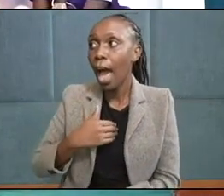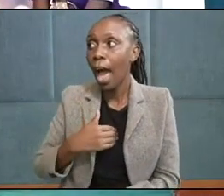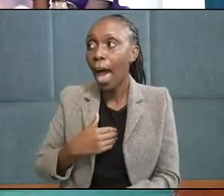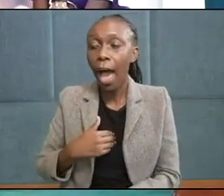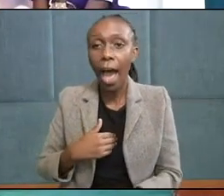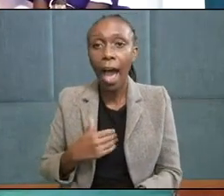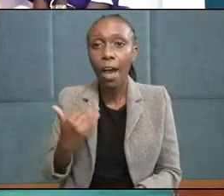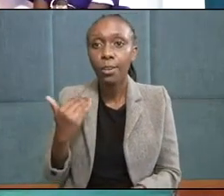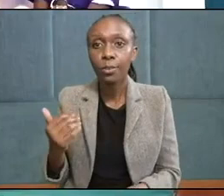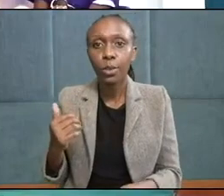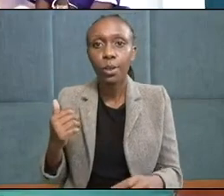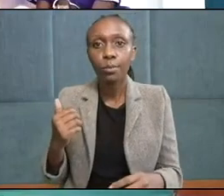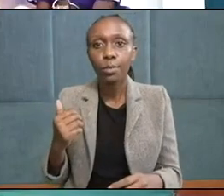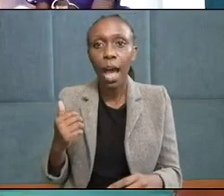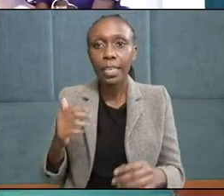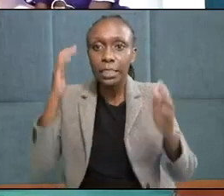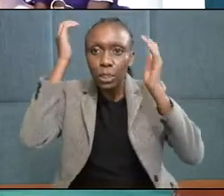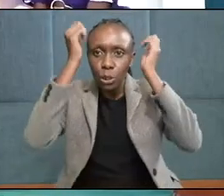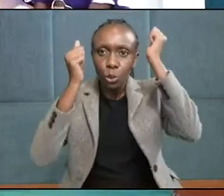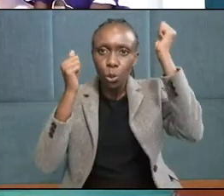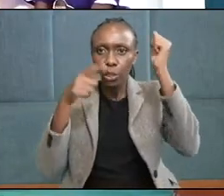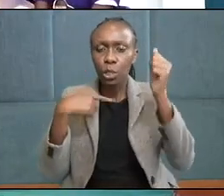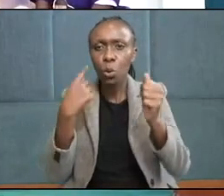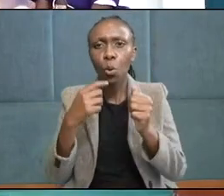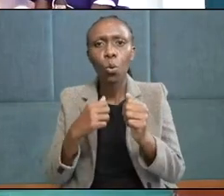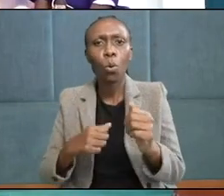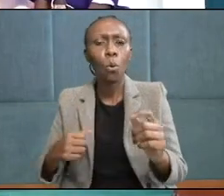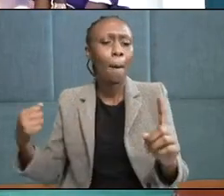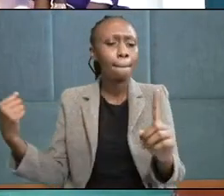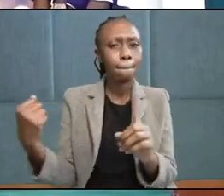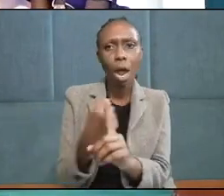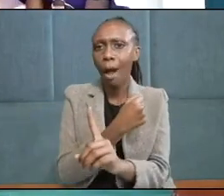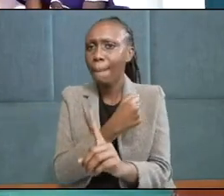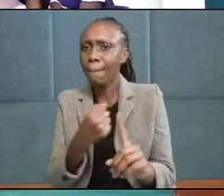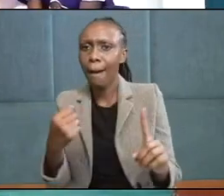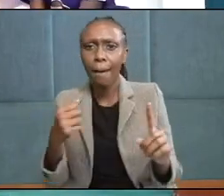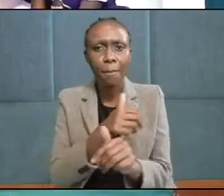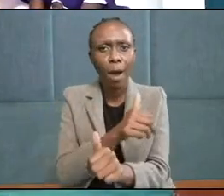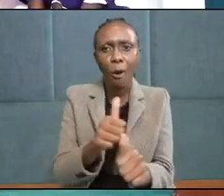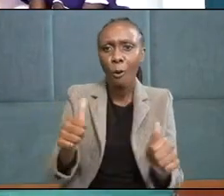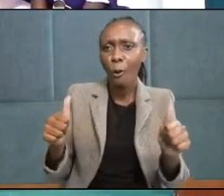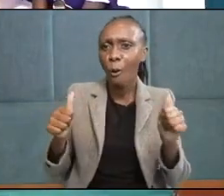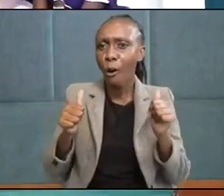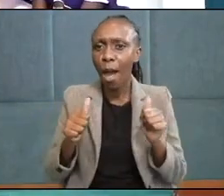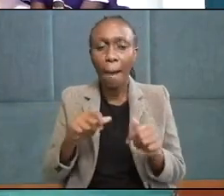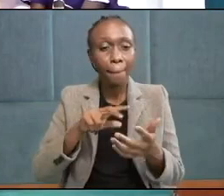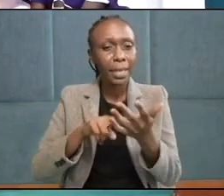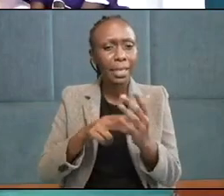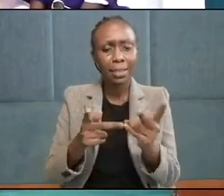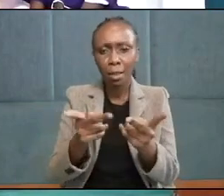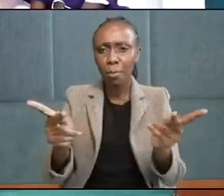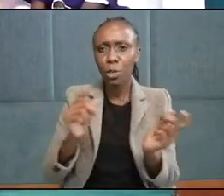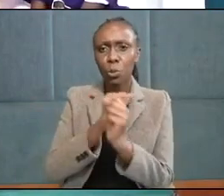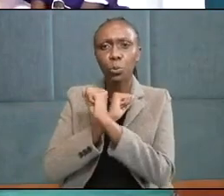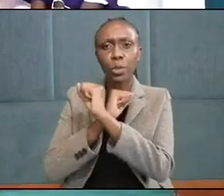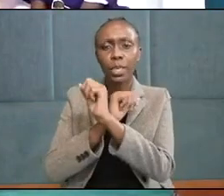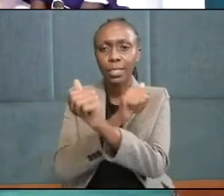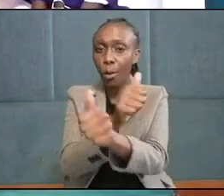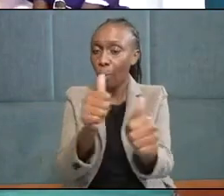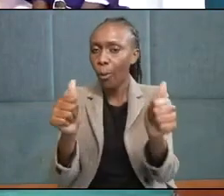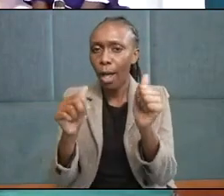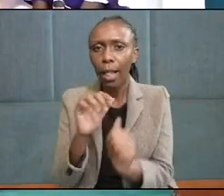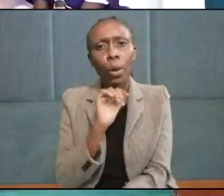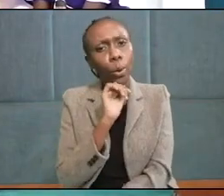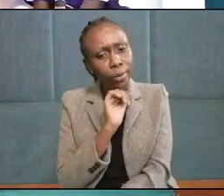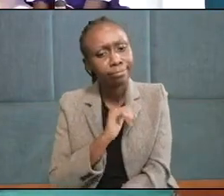fight nicely. Ah, Athens had good soldiers, meaning the place felt very protected. Wow. Thank